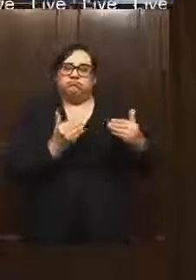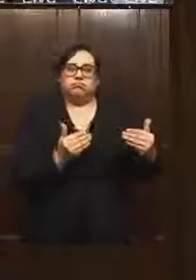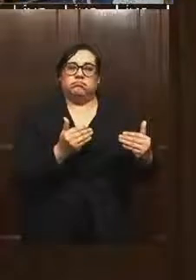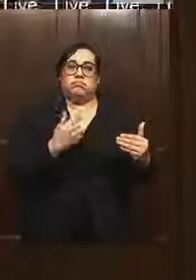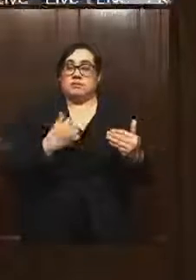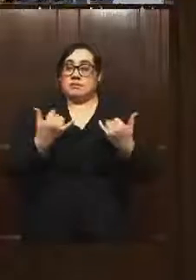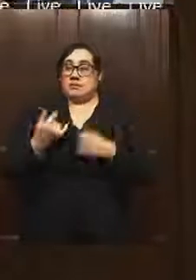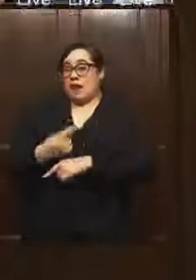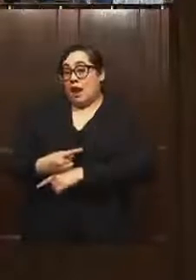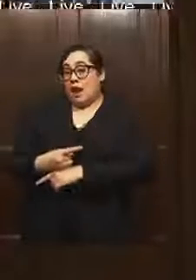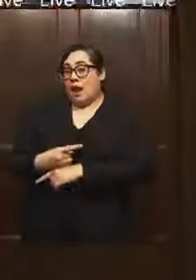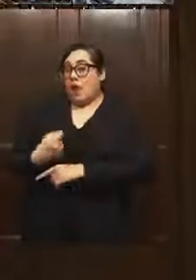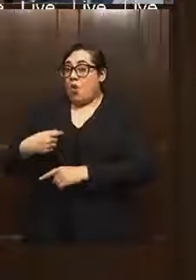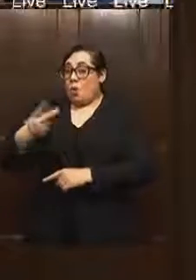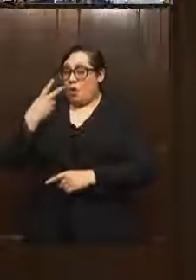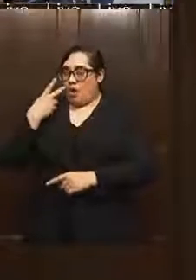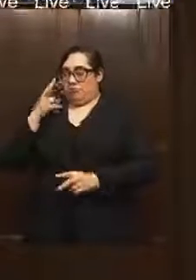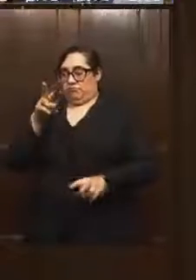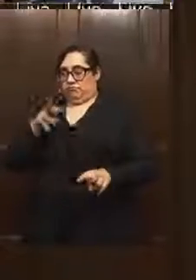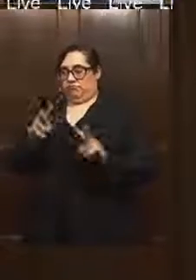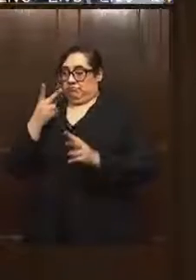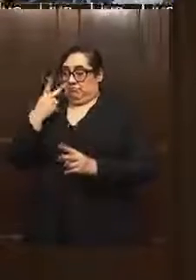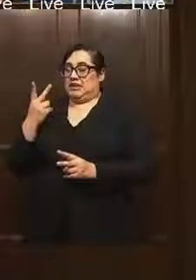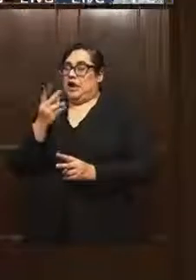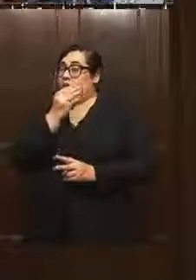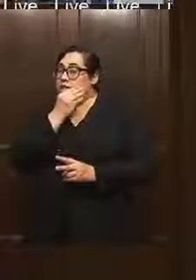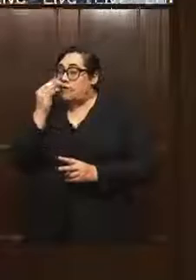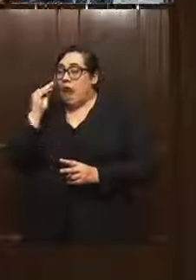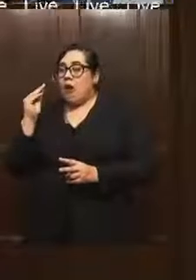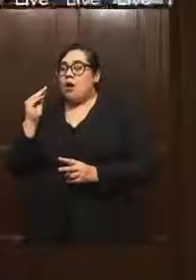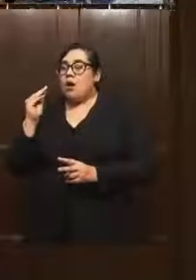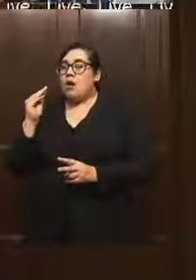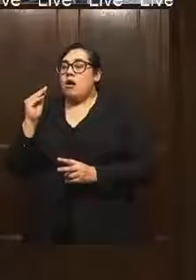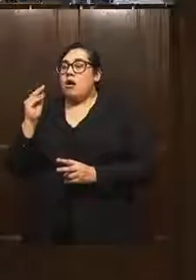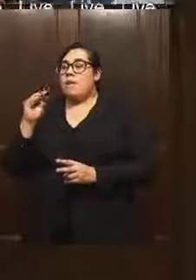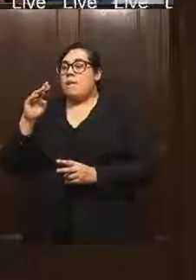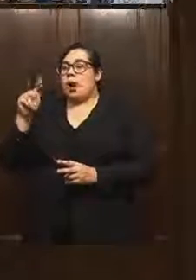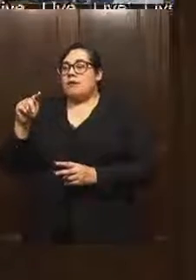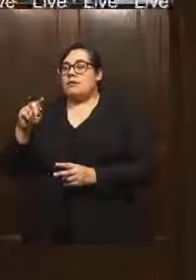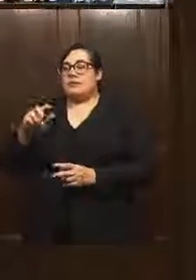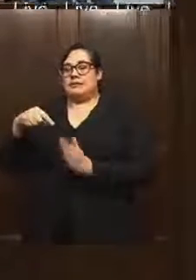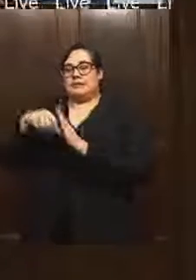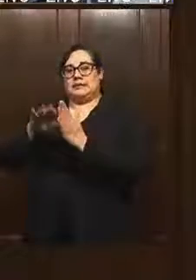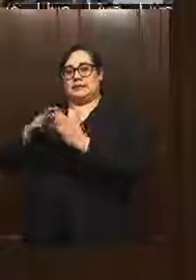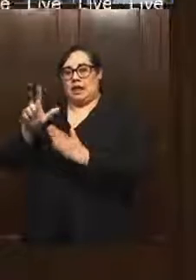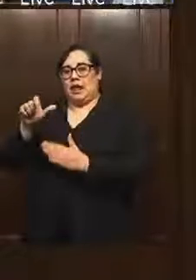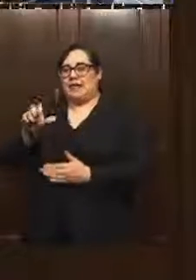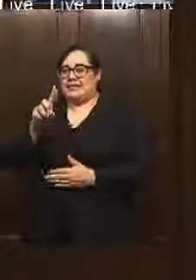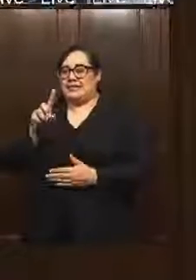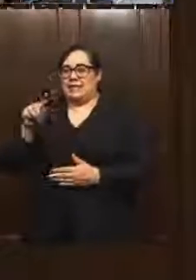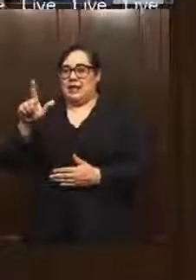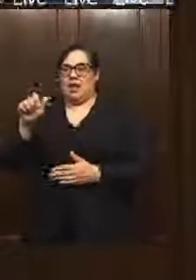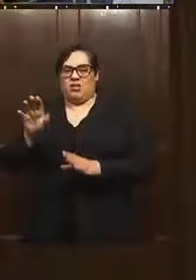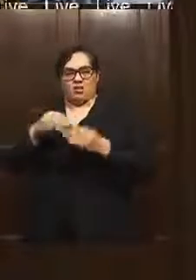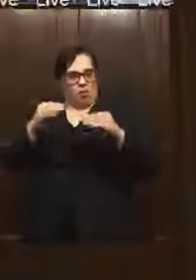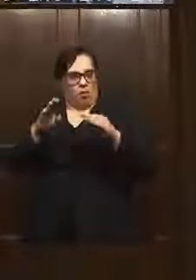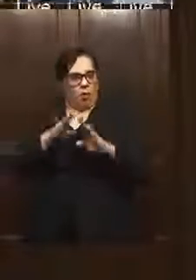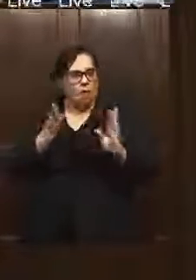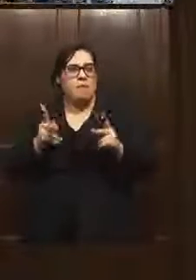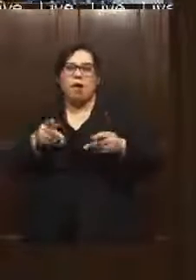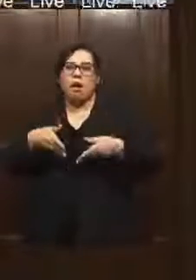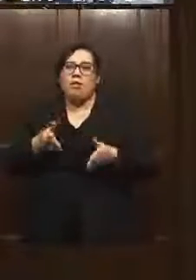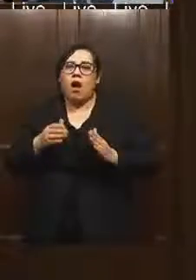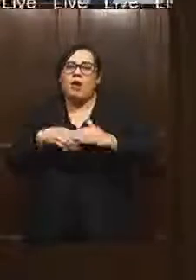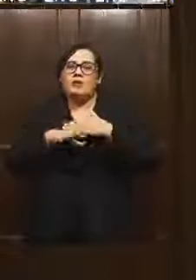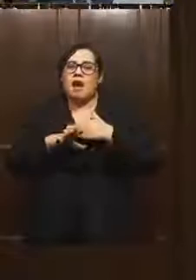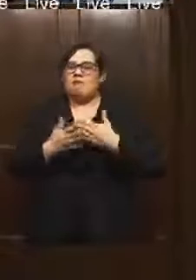And today we observed the flower mart in DTLA. There were shops that were open. There were people that were allowed inside